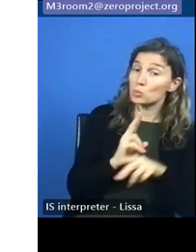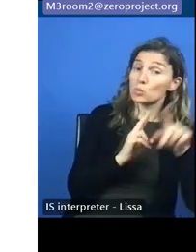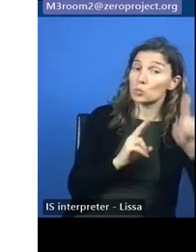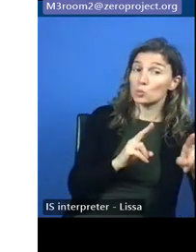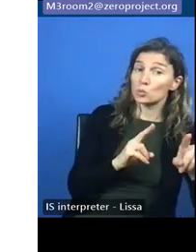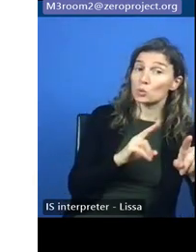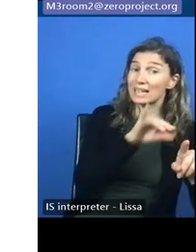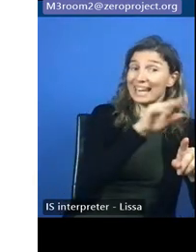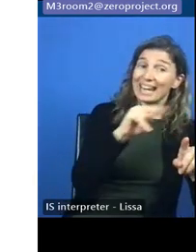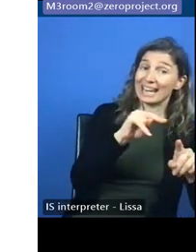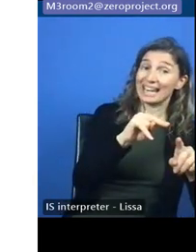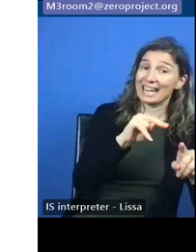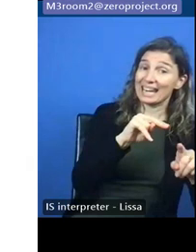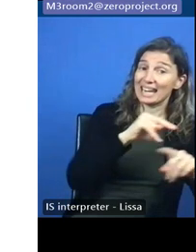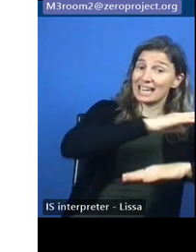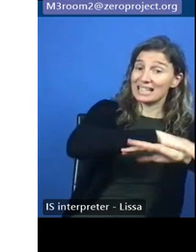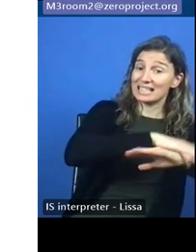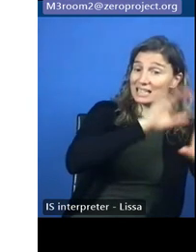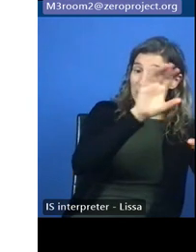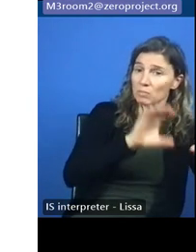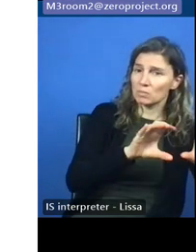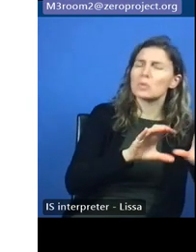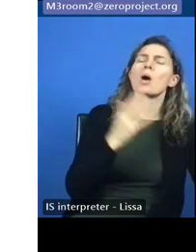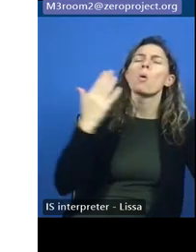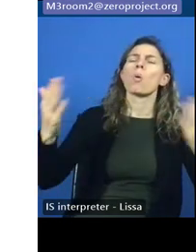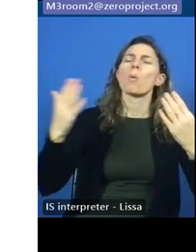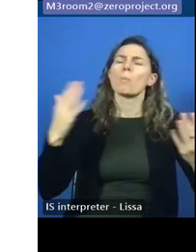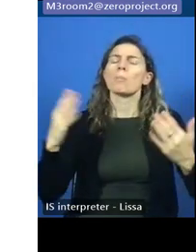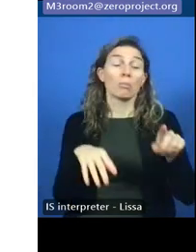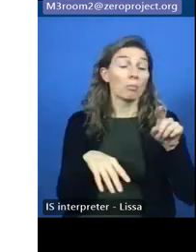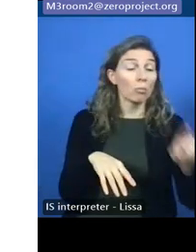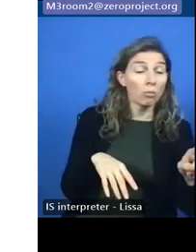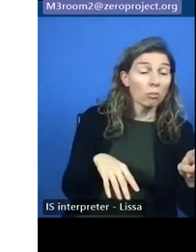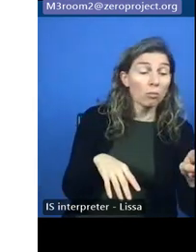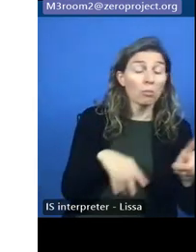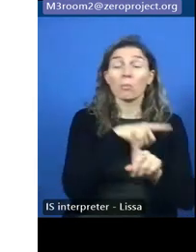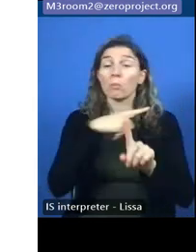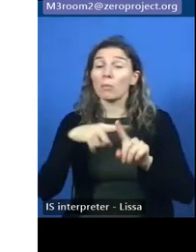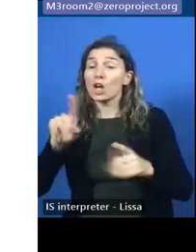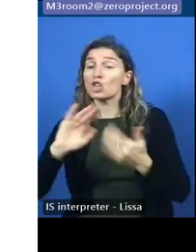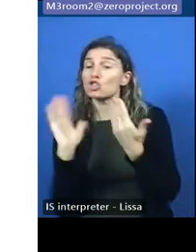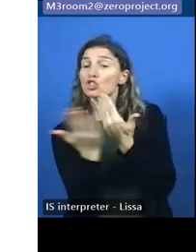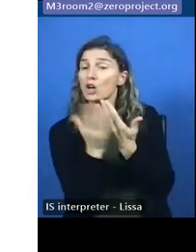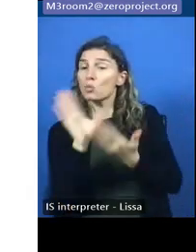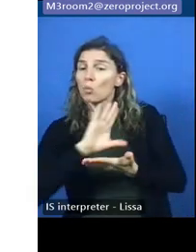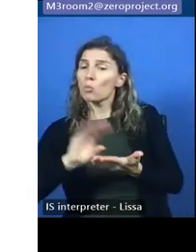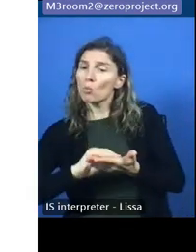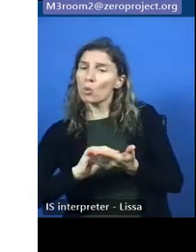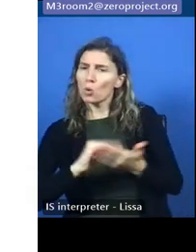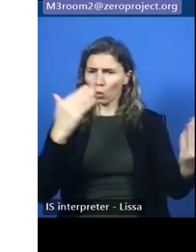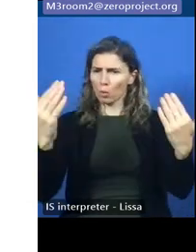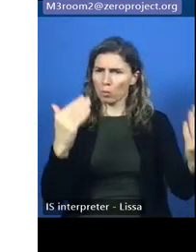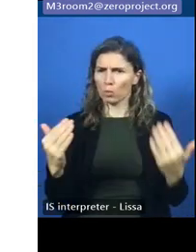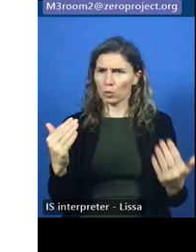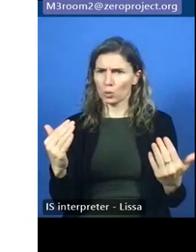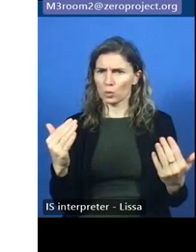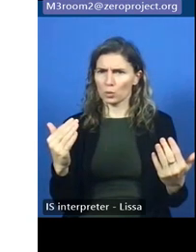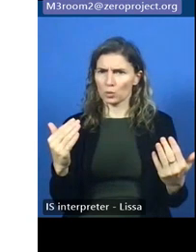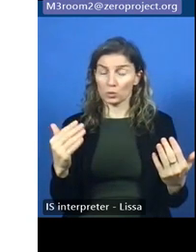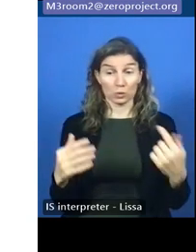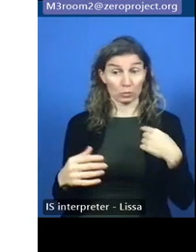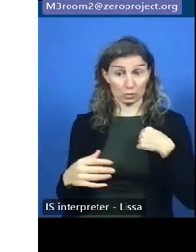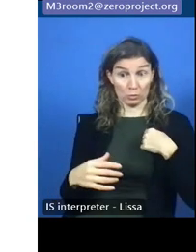country's report to various shadow reports and that she has some questions. There we are, Raul, my colleague who's